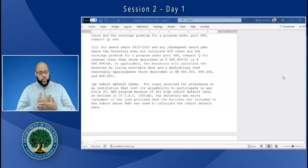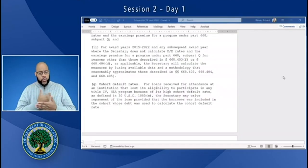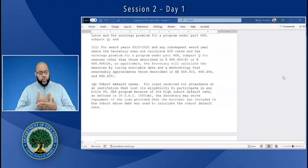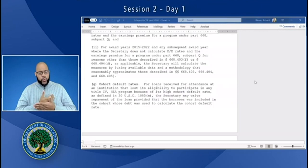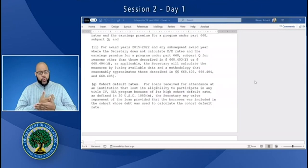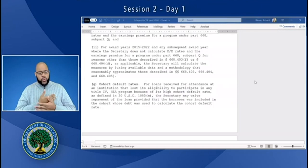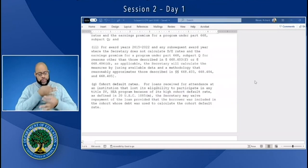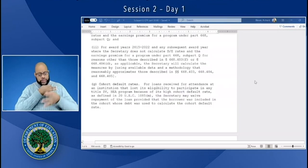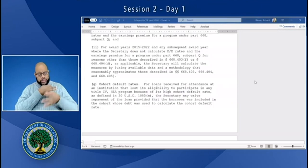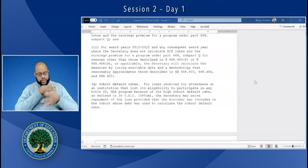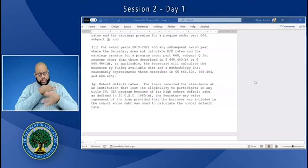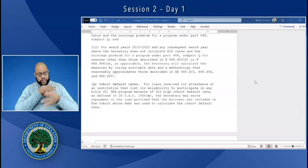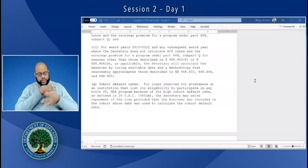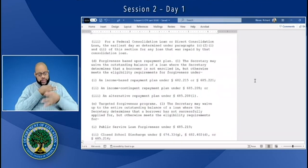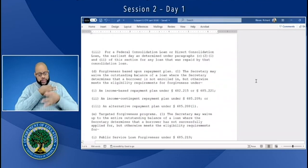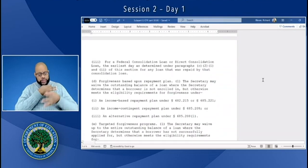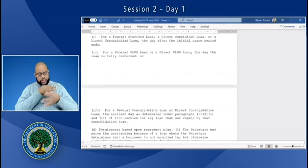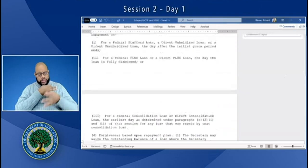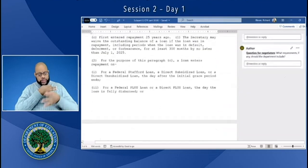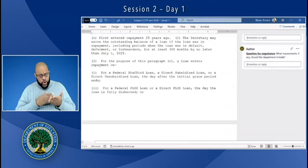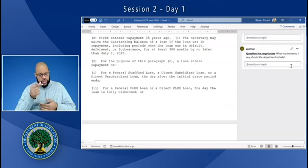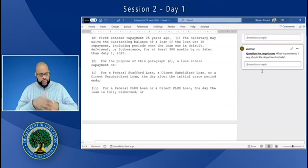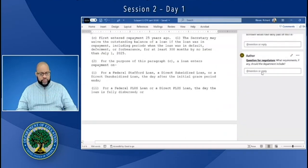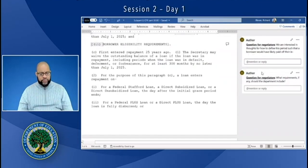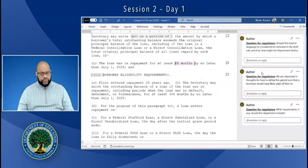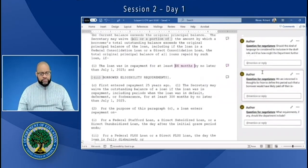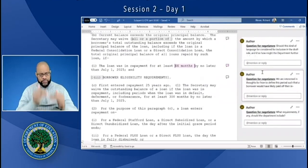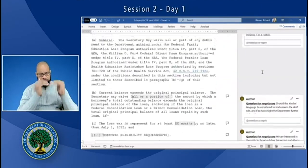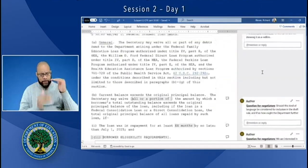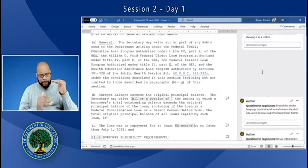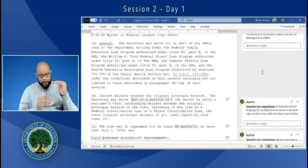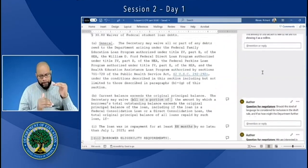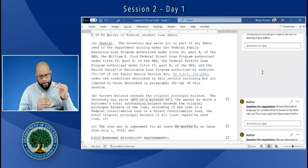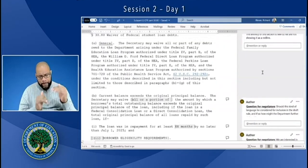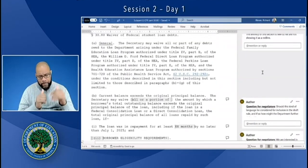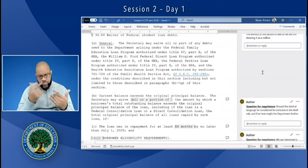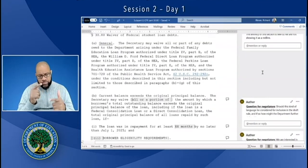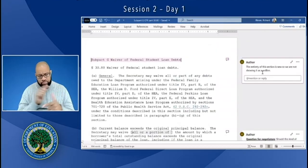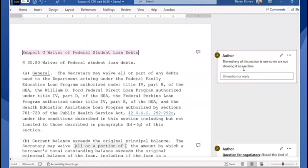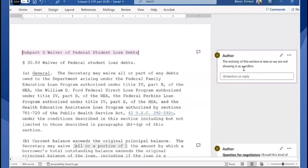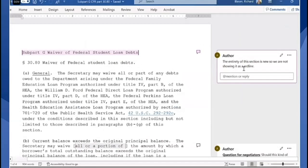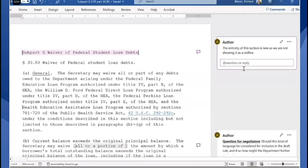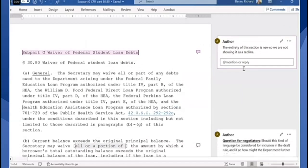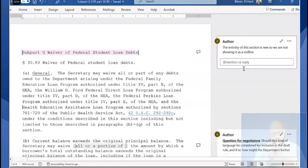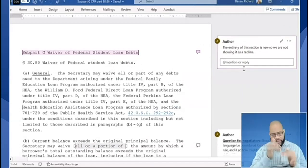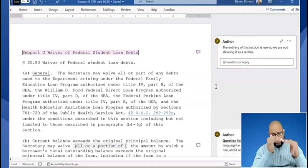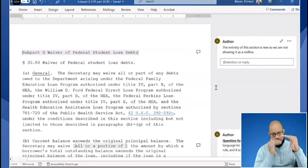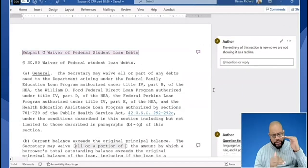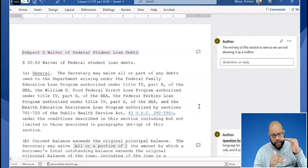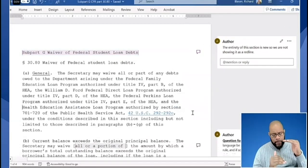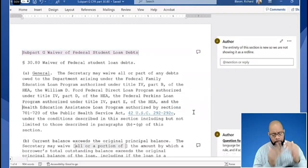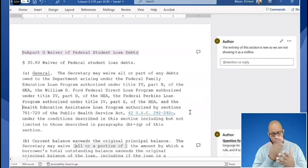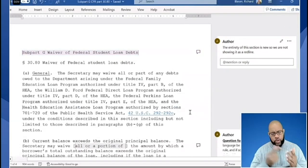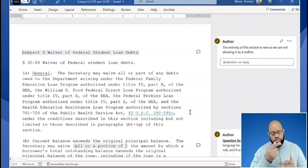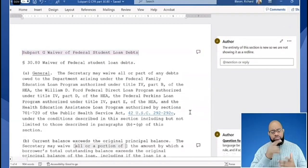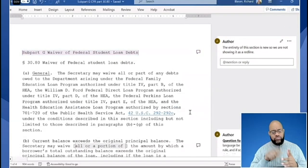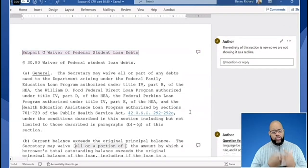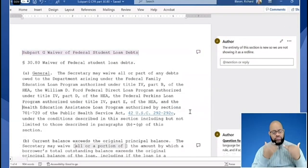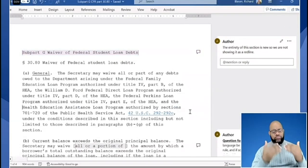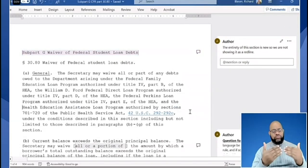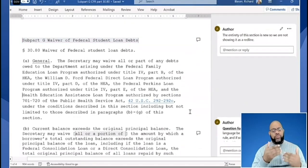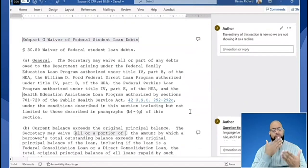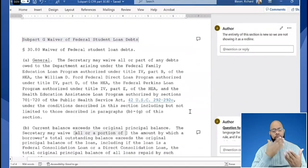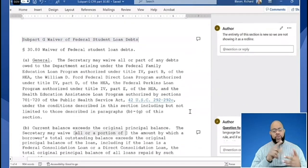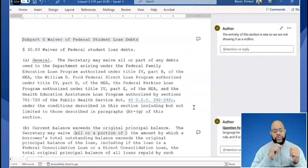G up. Trying to toggle between to make sure it's up. Okay, so let's get started. Thank you, team.